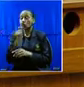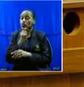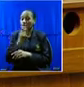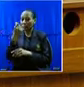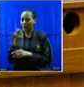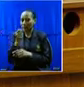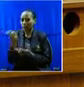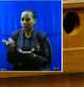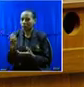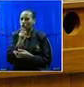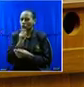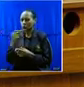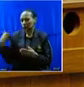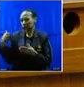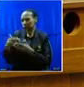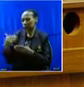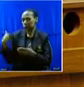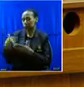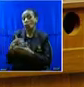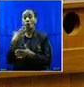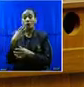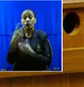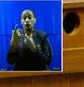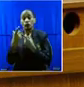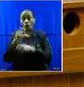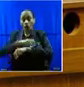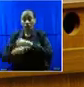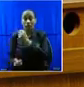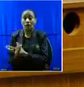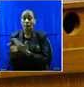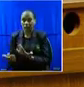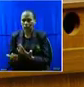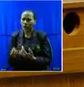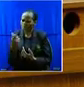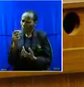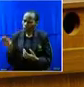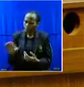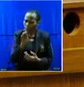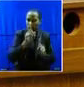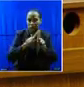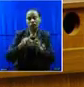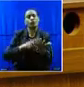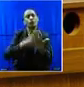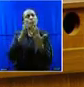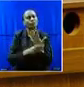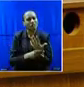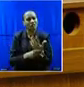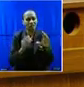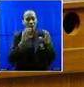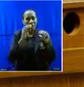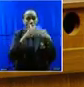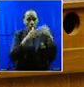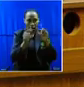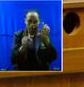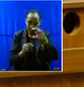committed during those investment conferences has been invested in projects for construction